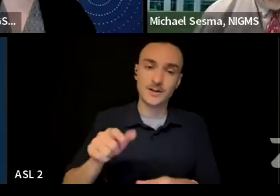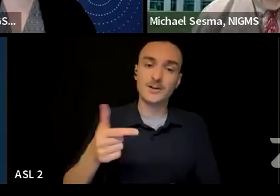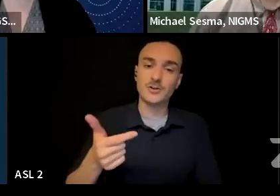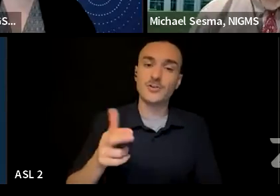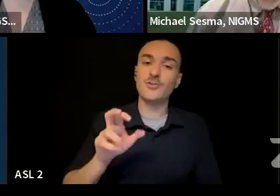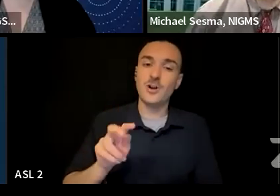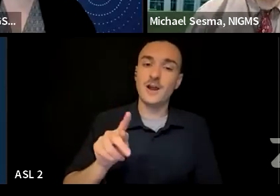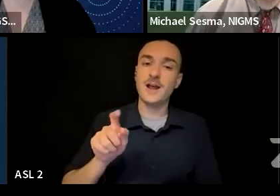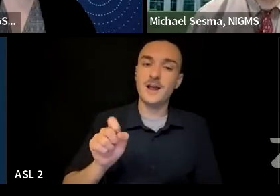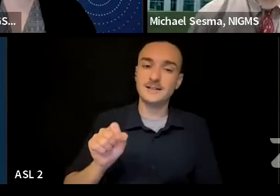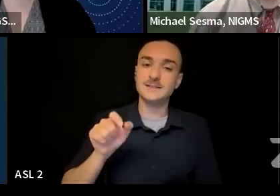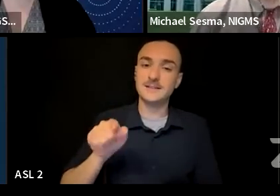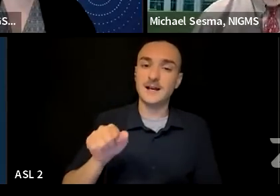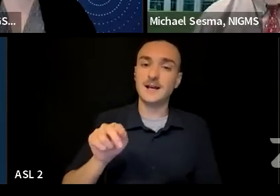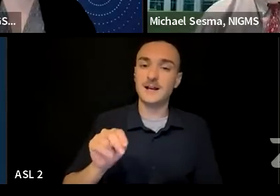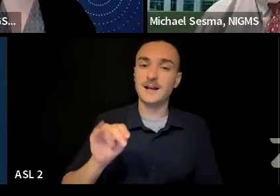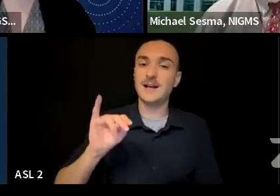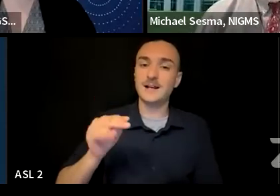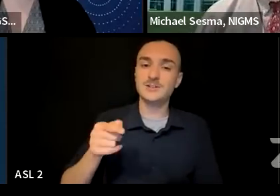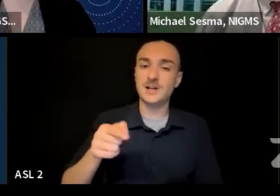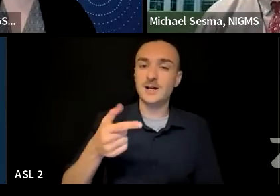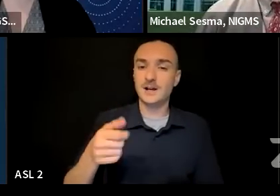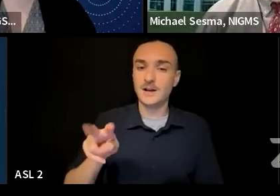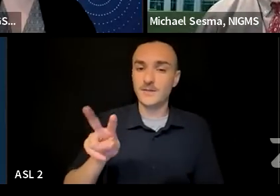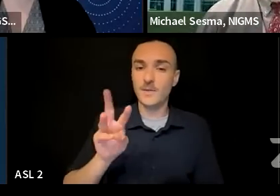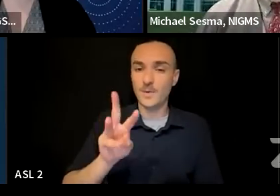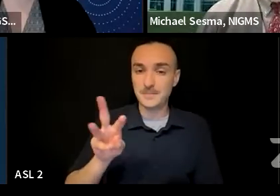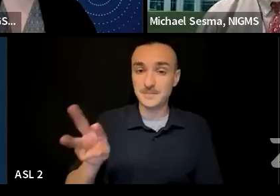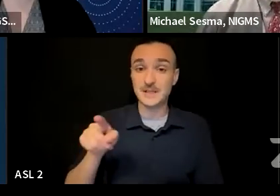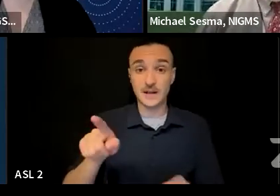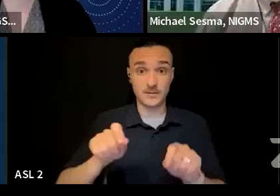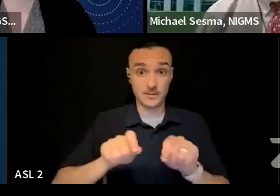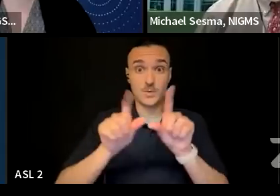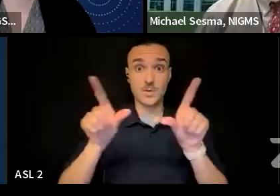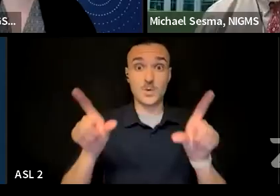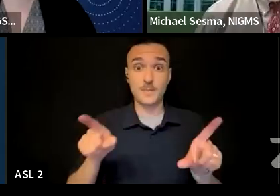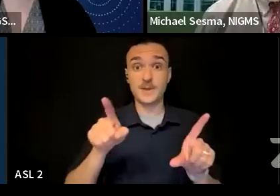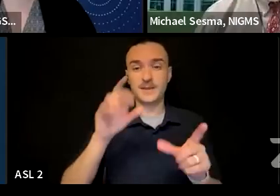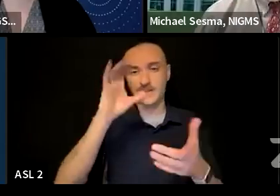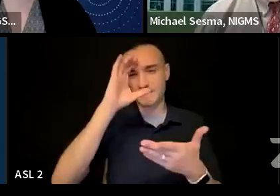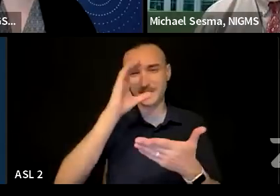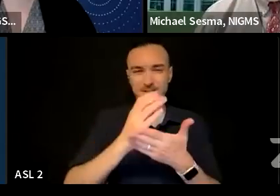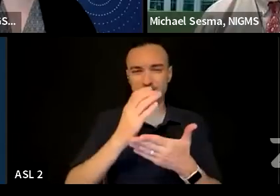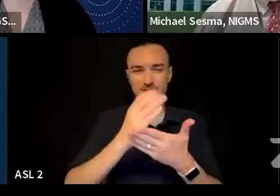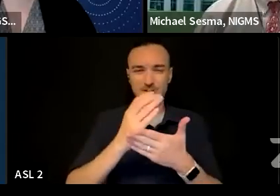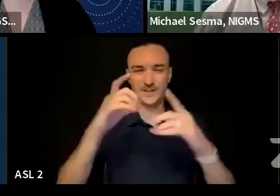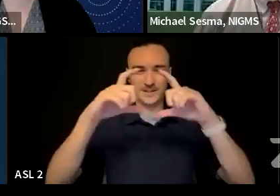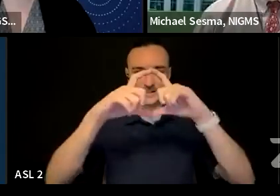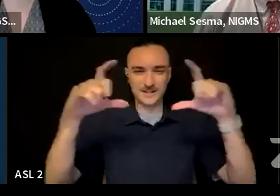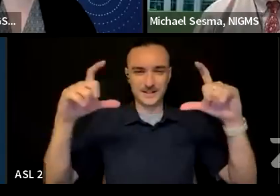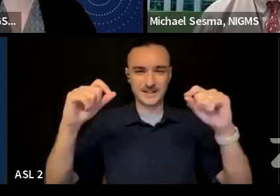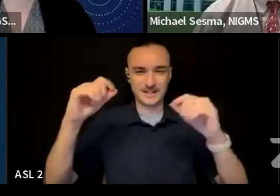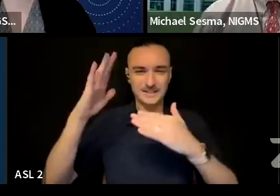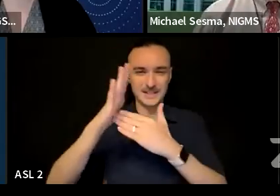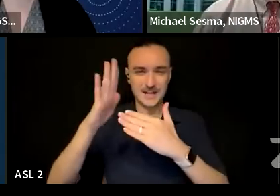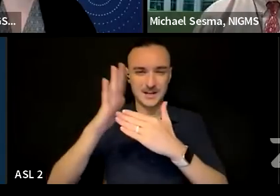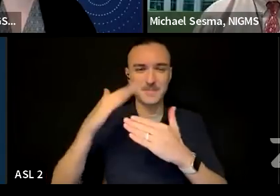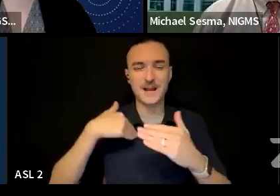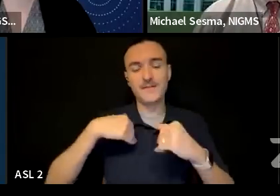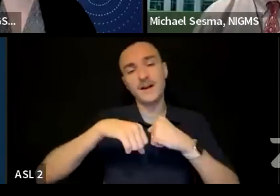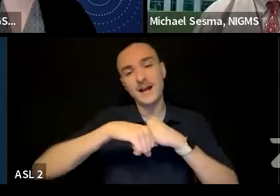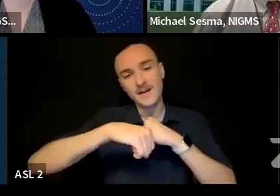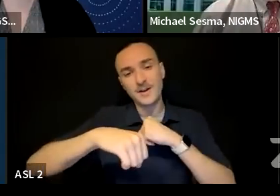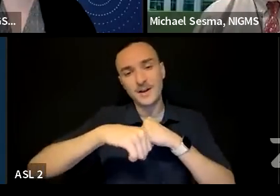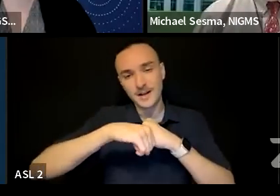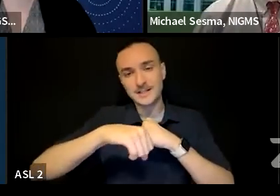actually, if you just go to grants.nih.gov, there's right in the picture window at the top, you'll see a advertisement to get to the